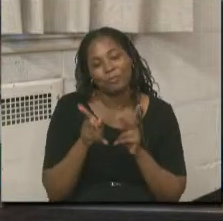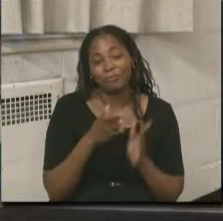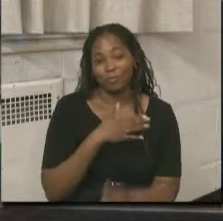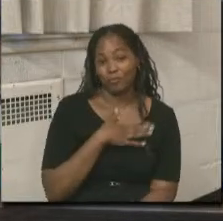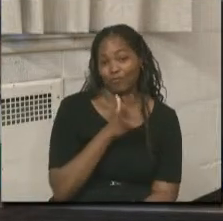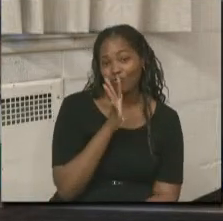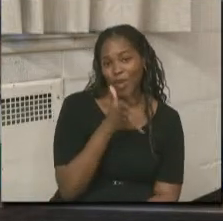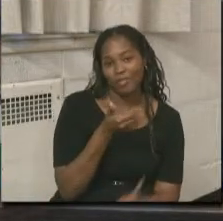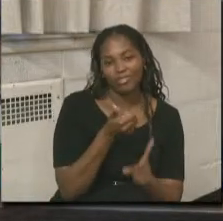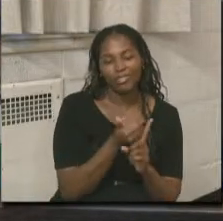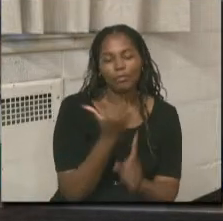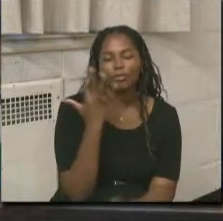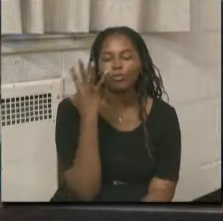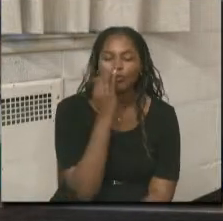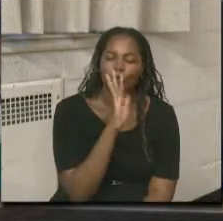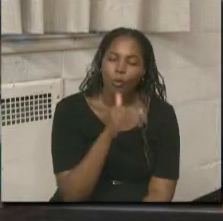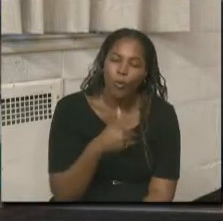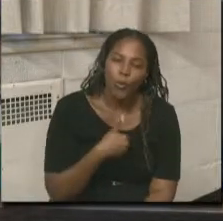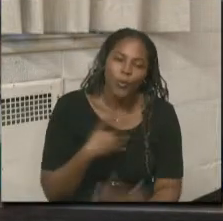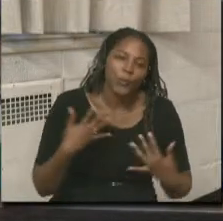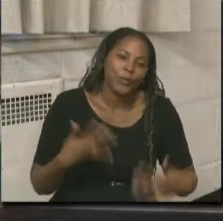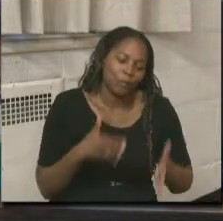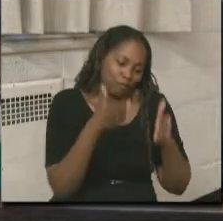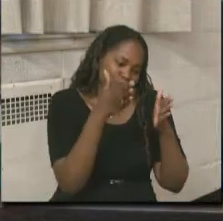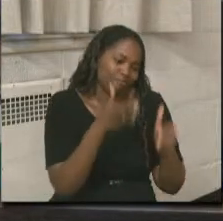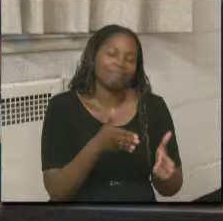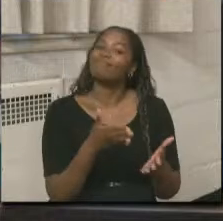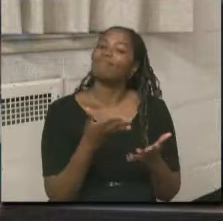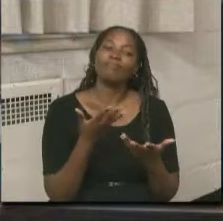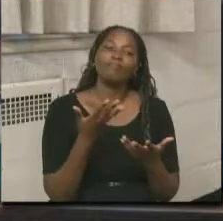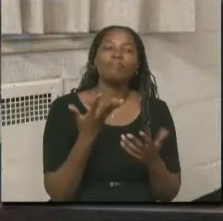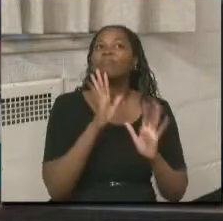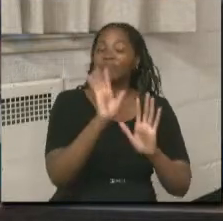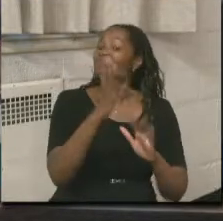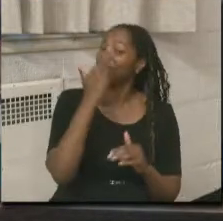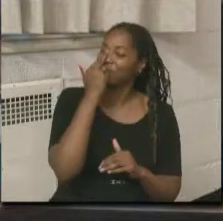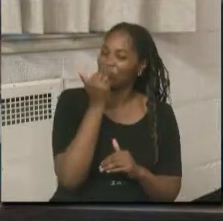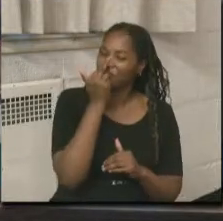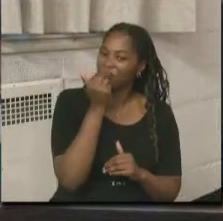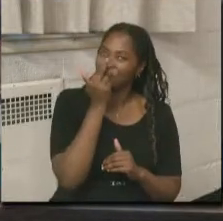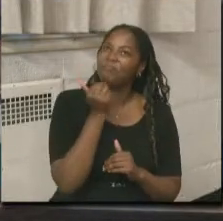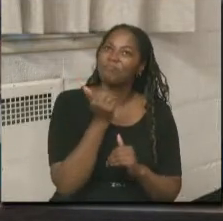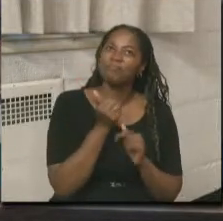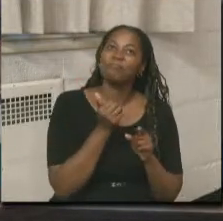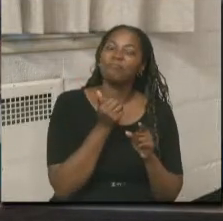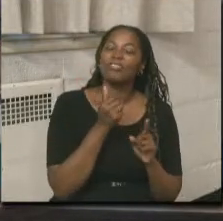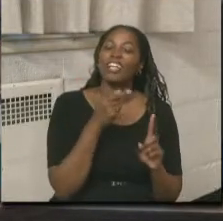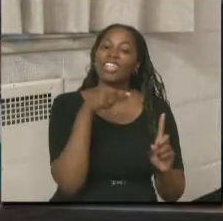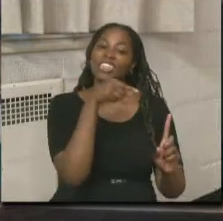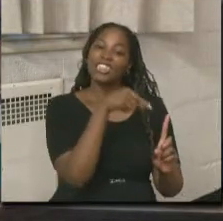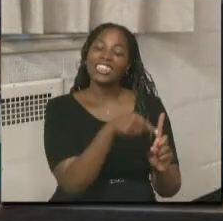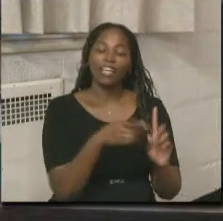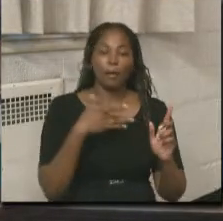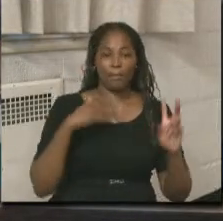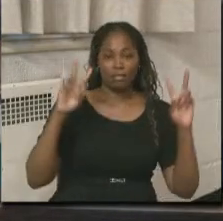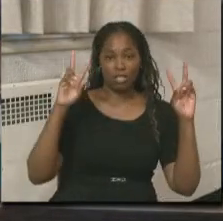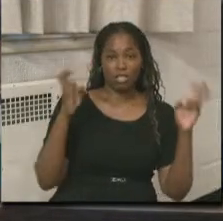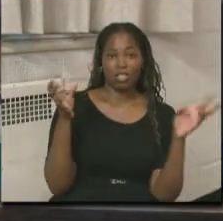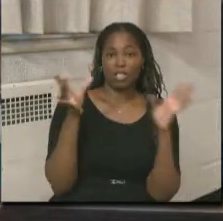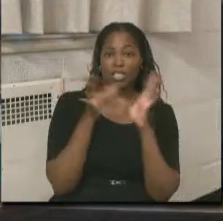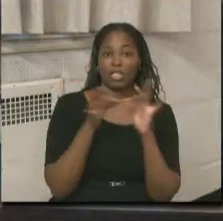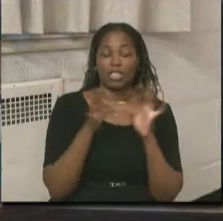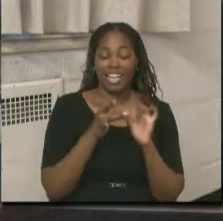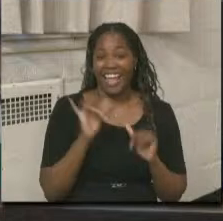grandmother's a very beautiful soul, and she always told me, it's actually really funny, but she would say, like, whoop that snake and keep it